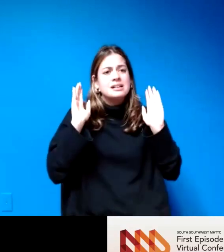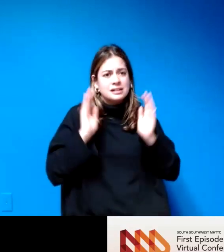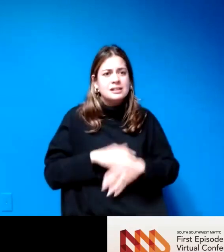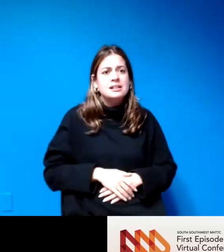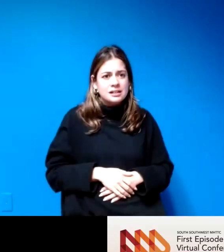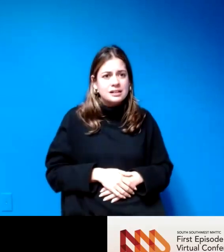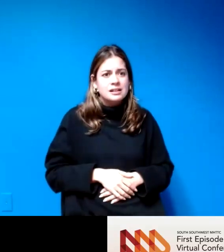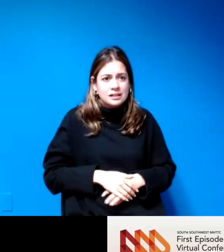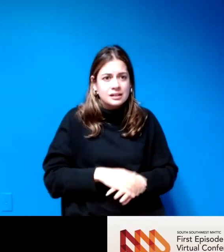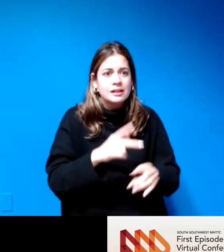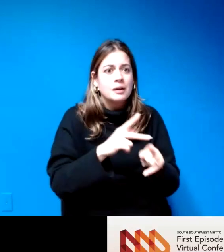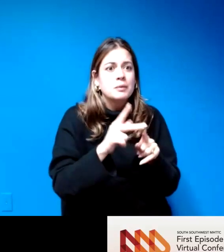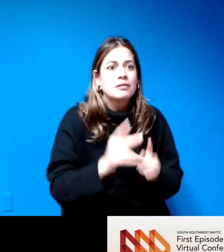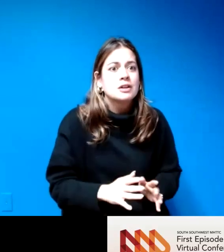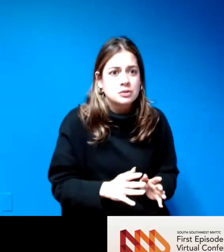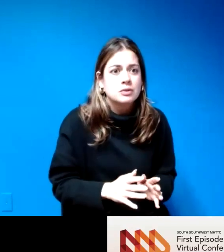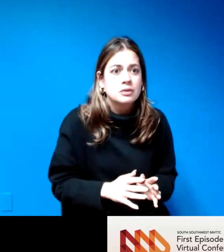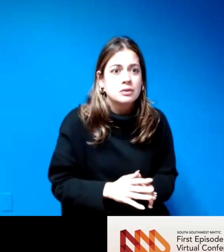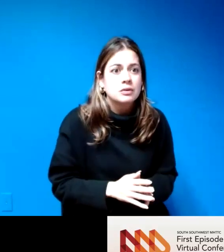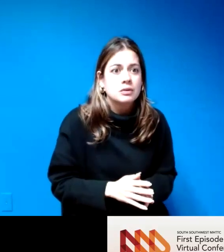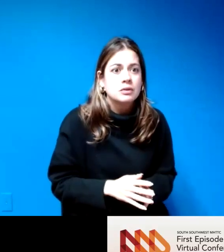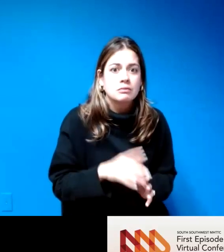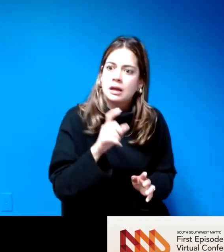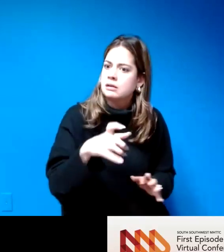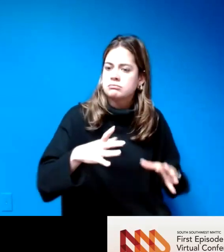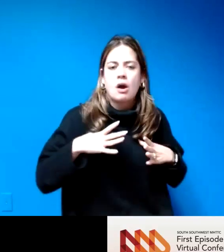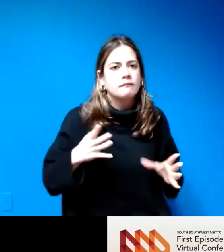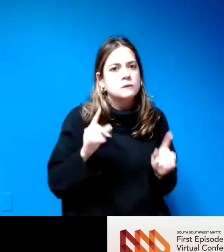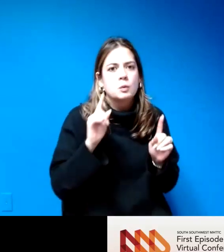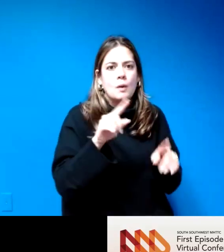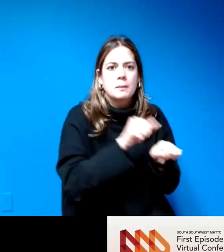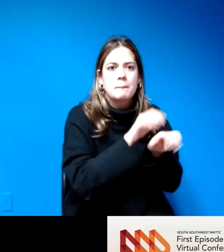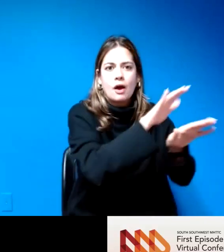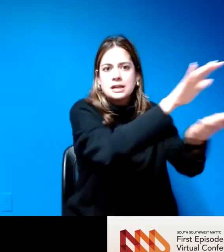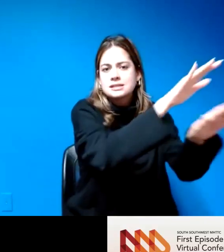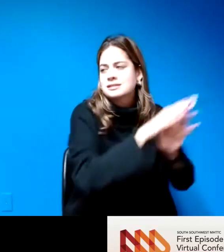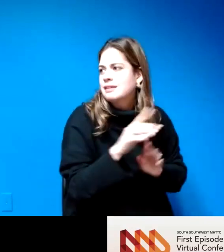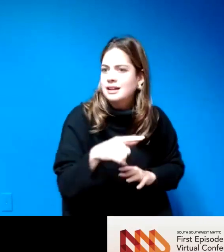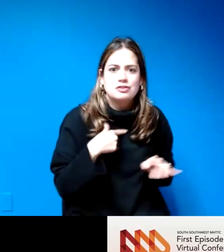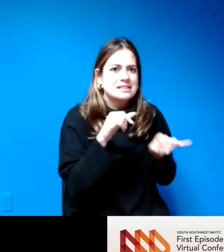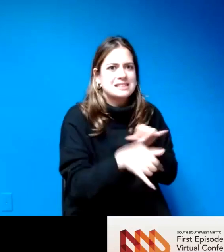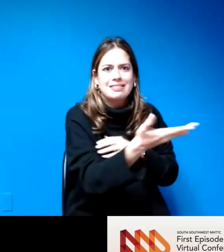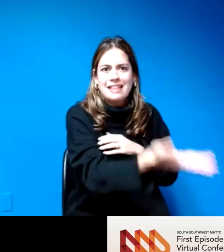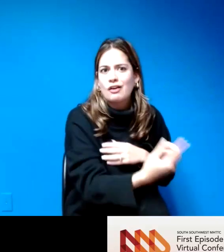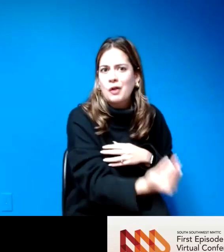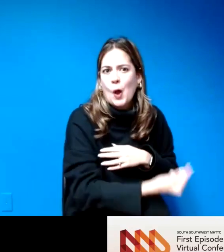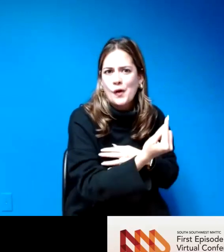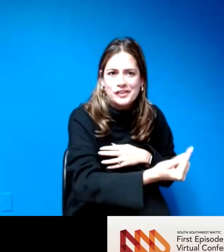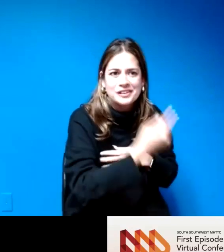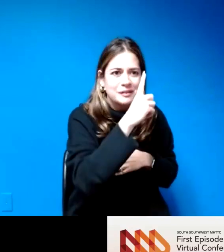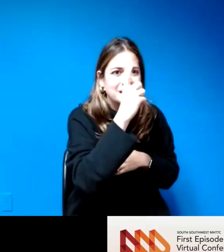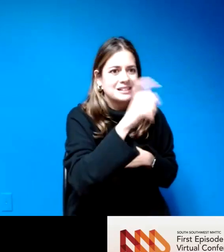personal and professionally, and he took a week off and he went to the mountains and he spent some time in solitude. And I think for